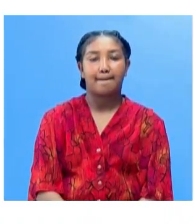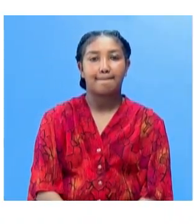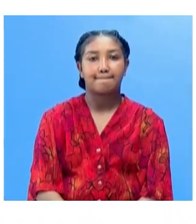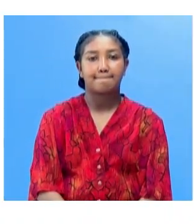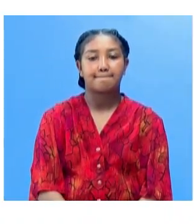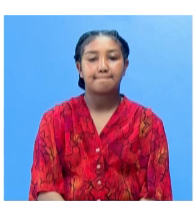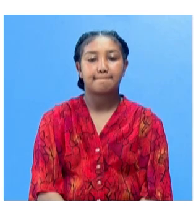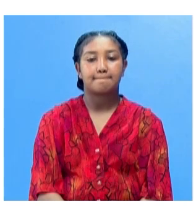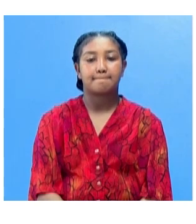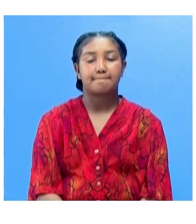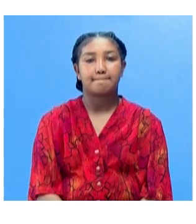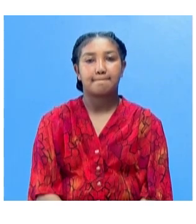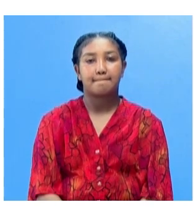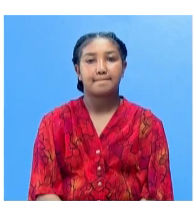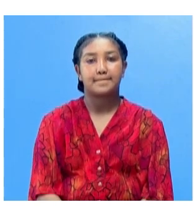Homework.